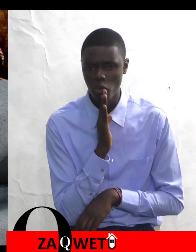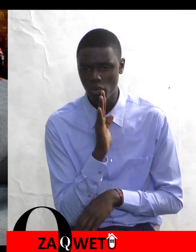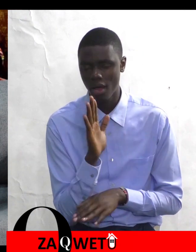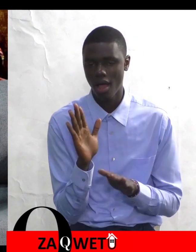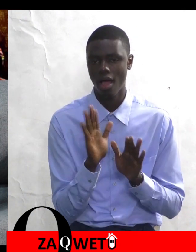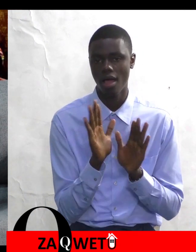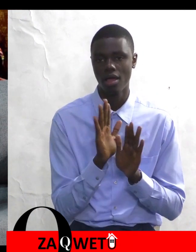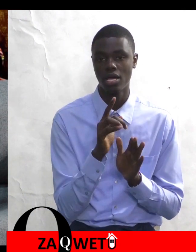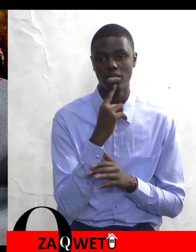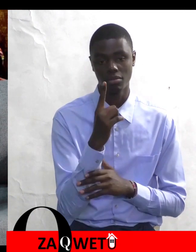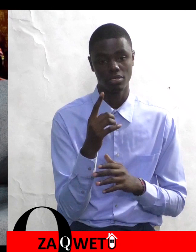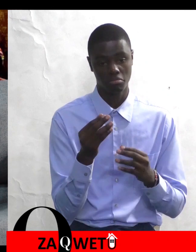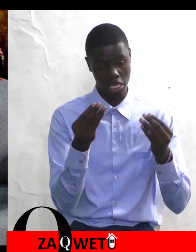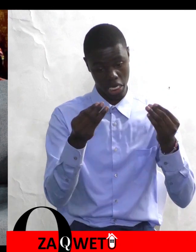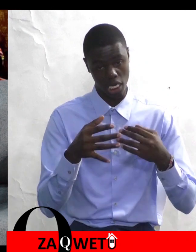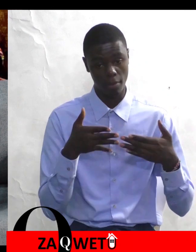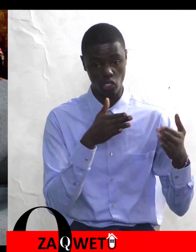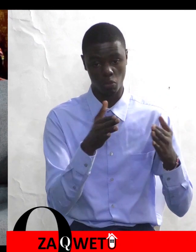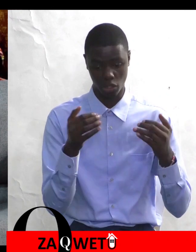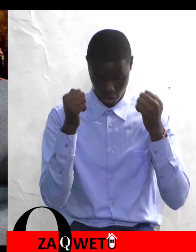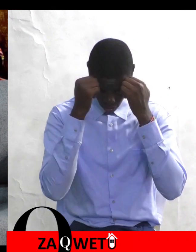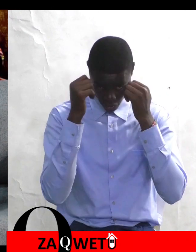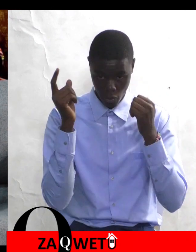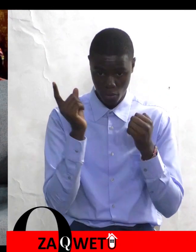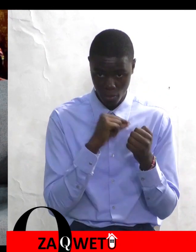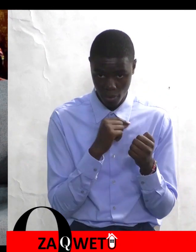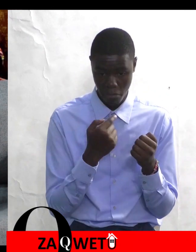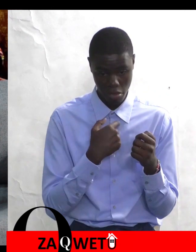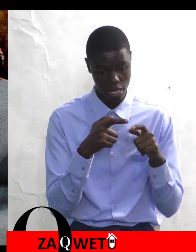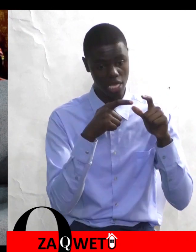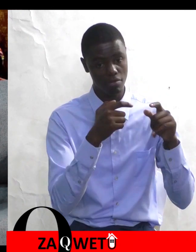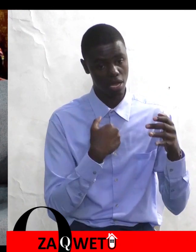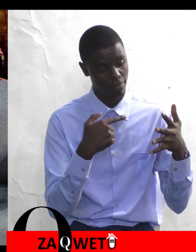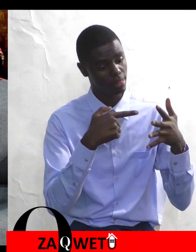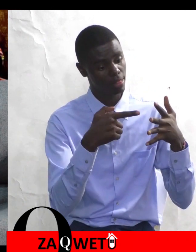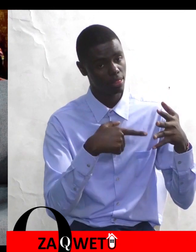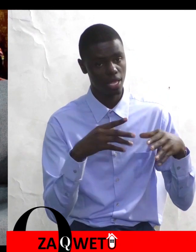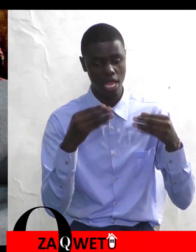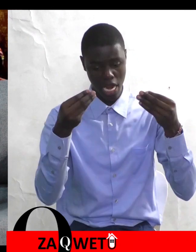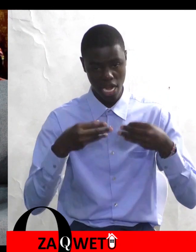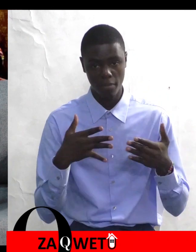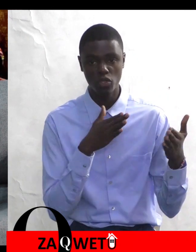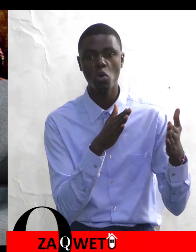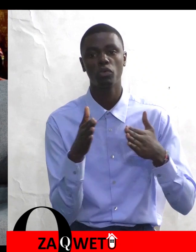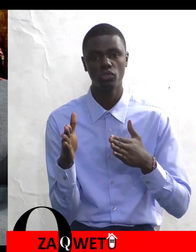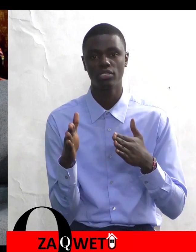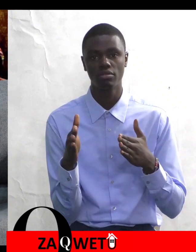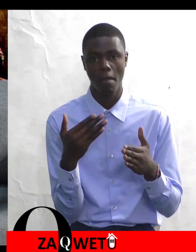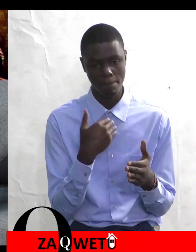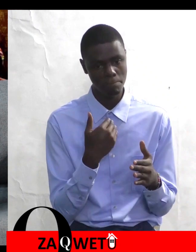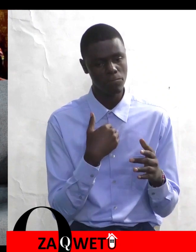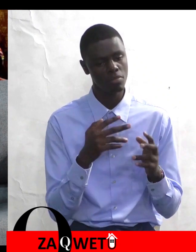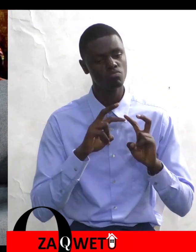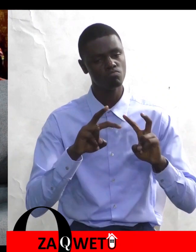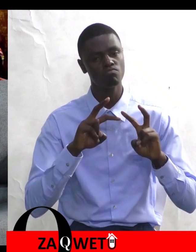so ninaomba nina no. Anakuambia nipe opportunity. Mm. Nimesomea hii, I'm gifted in this, just